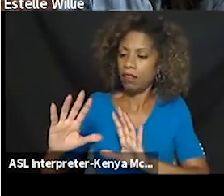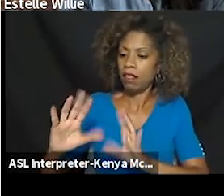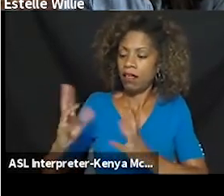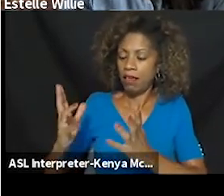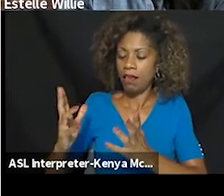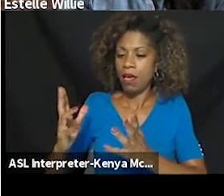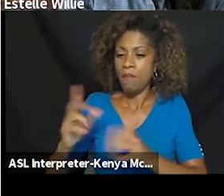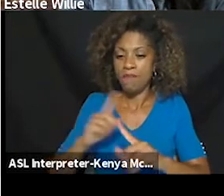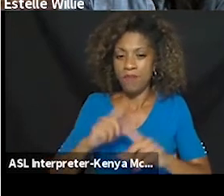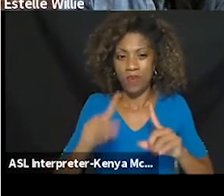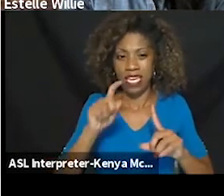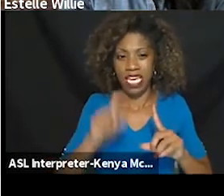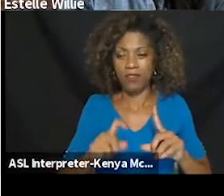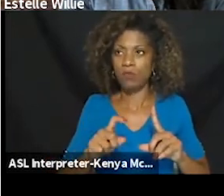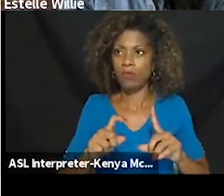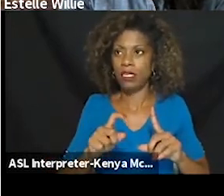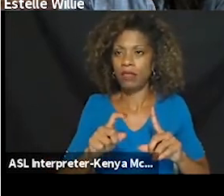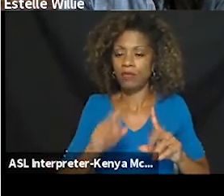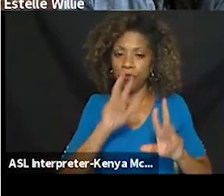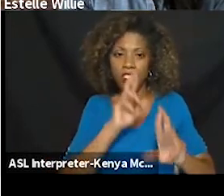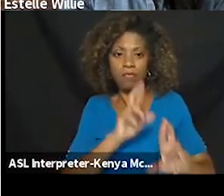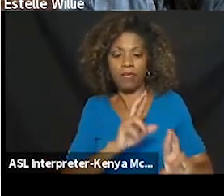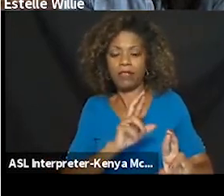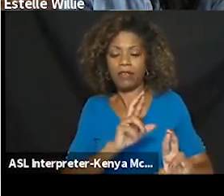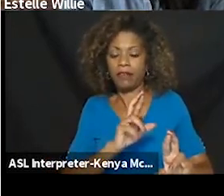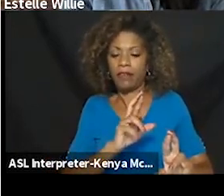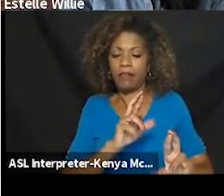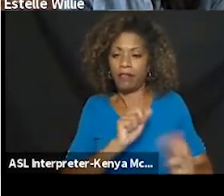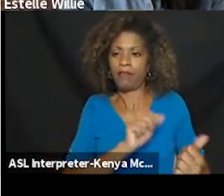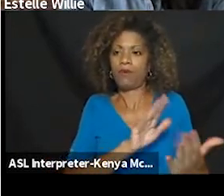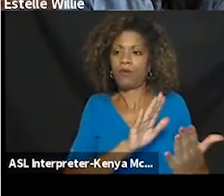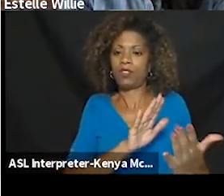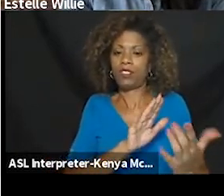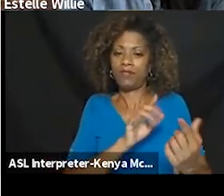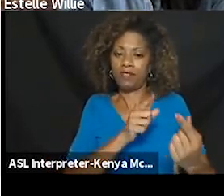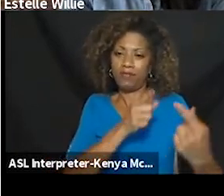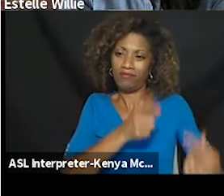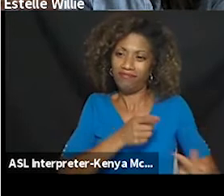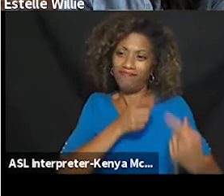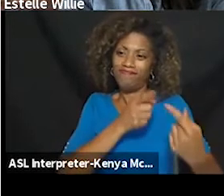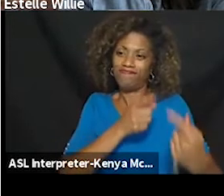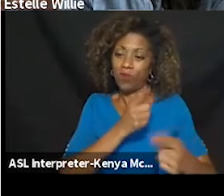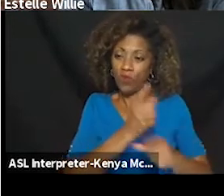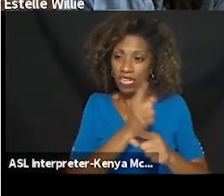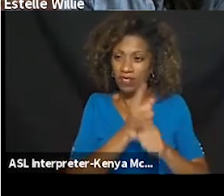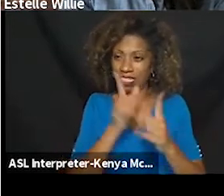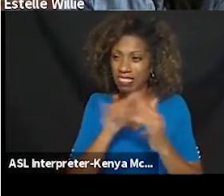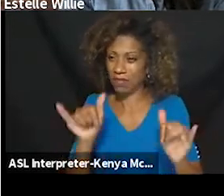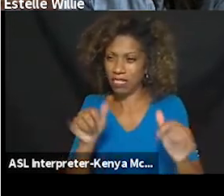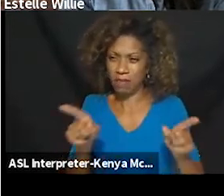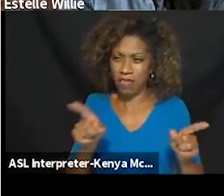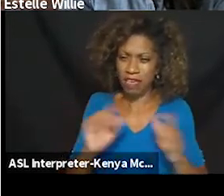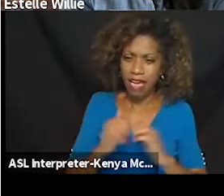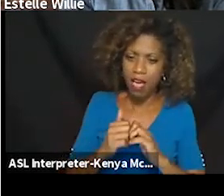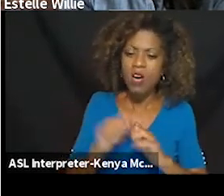as we go on. But this was something that I think everyone struggles with, and especially during a pandemic